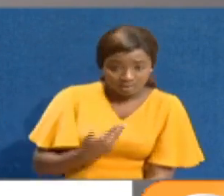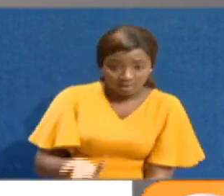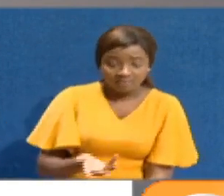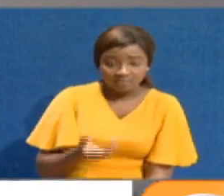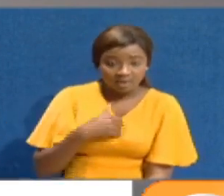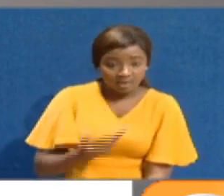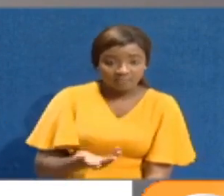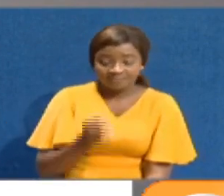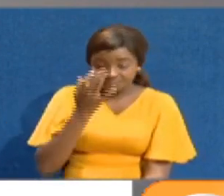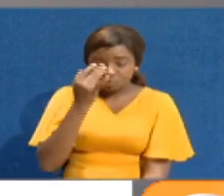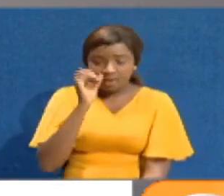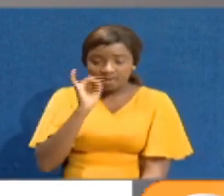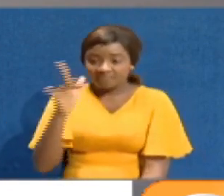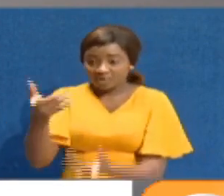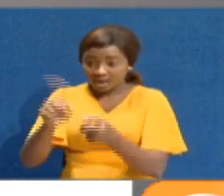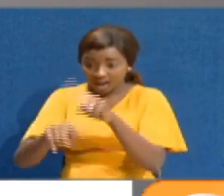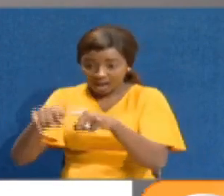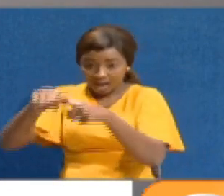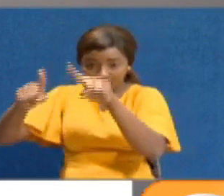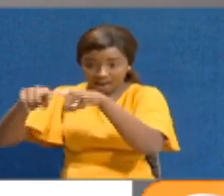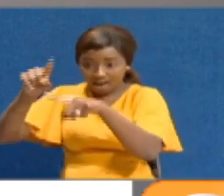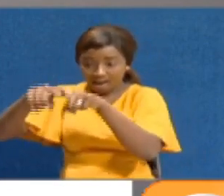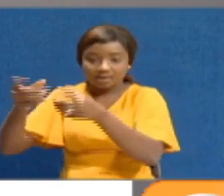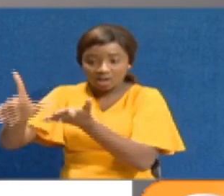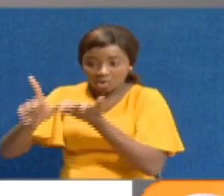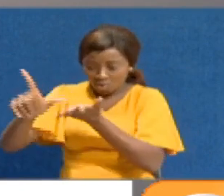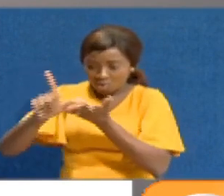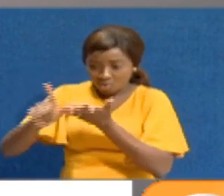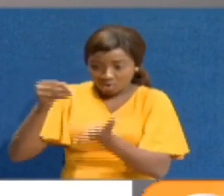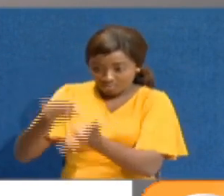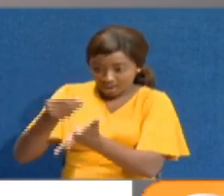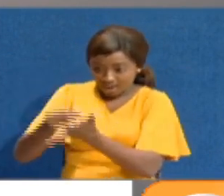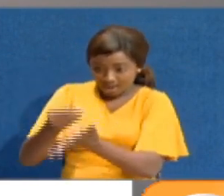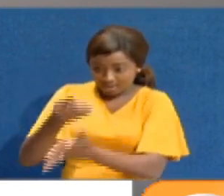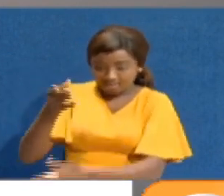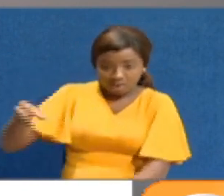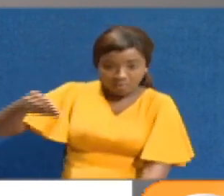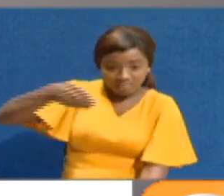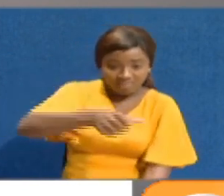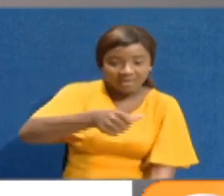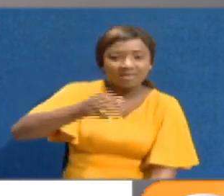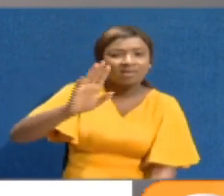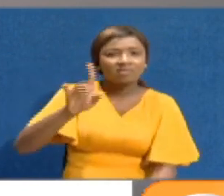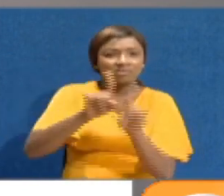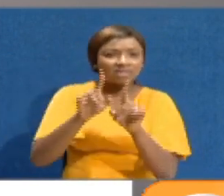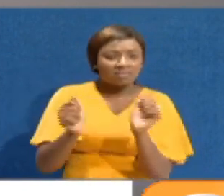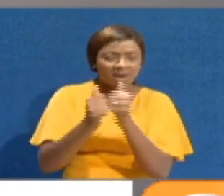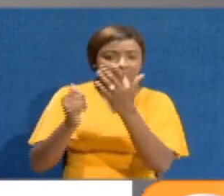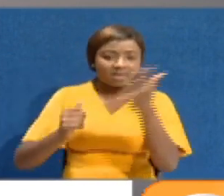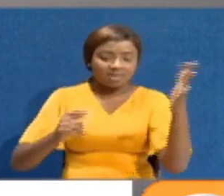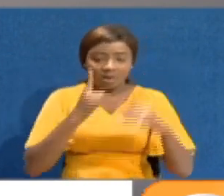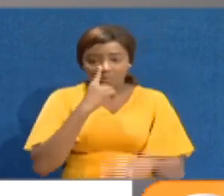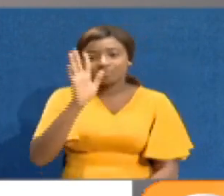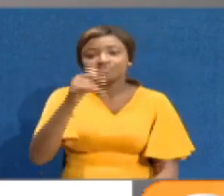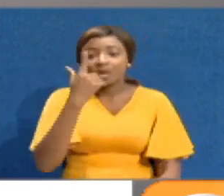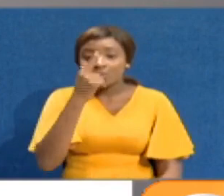means is that when we take another loan, the amount of money we are paying, and this even happens at household level, you take